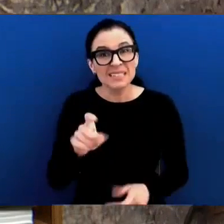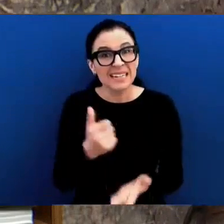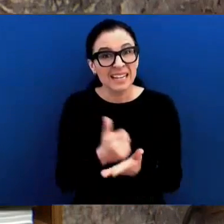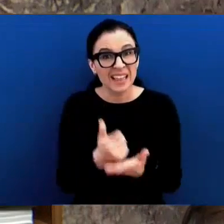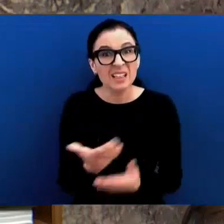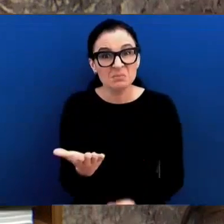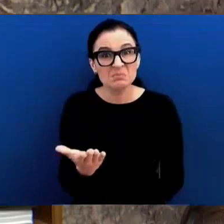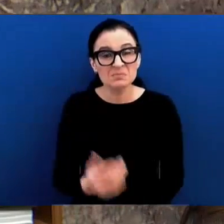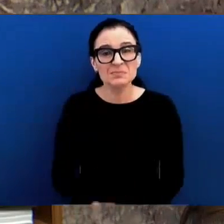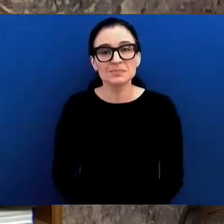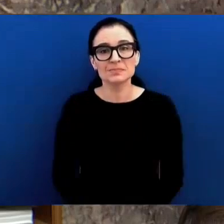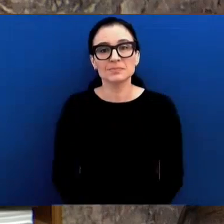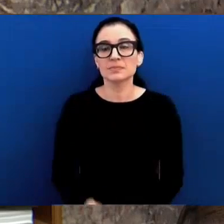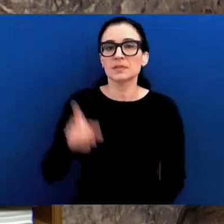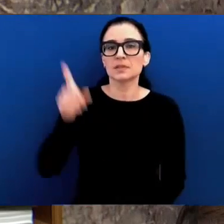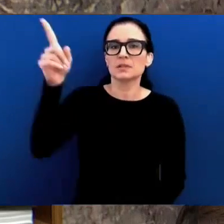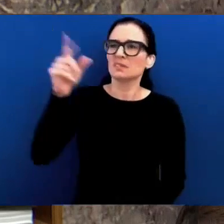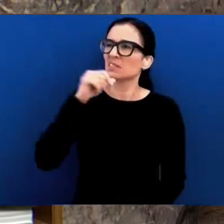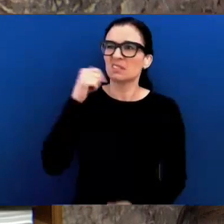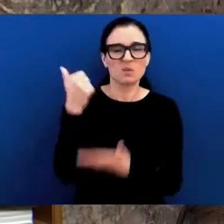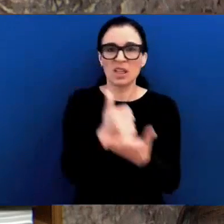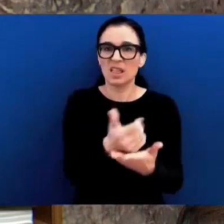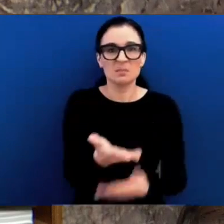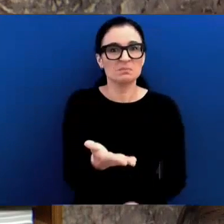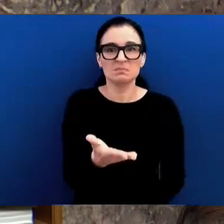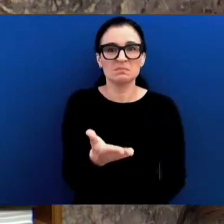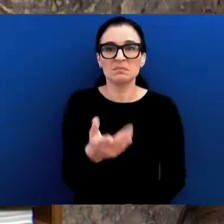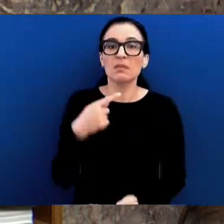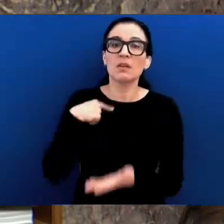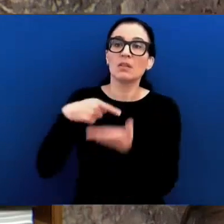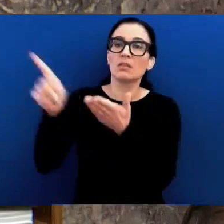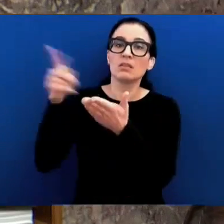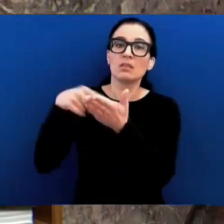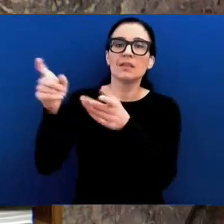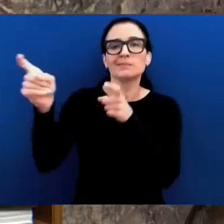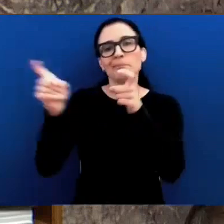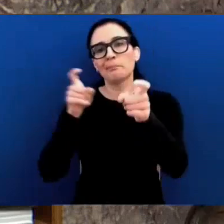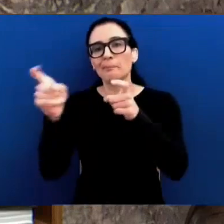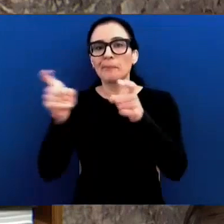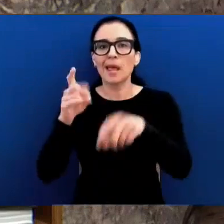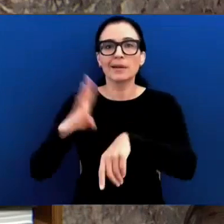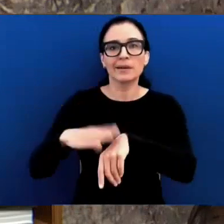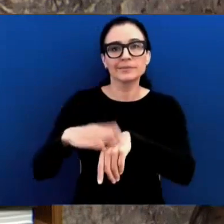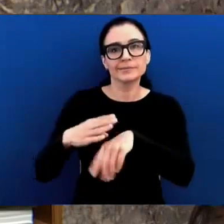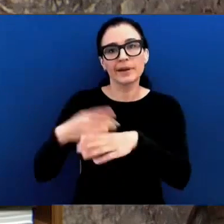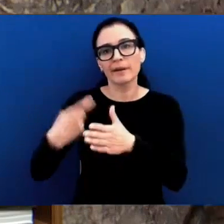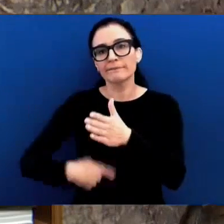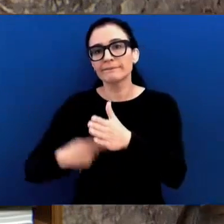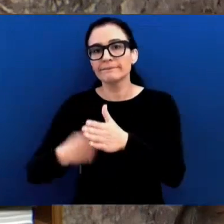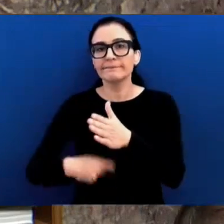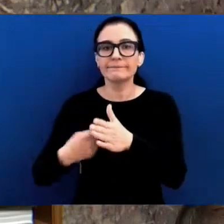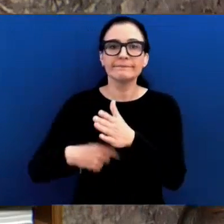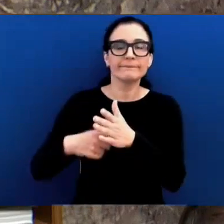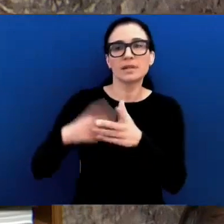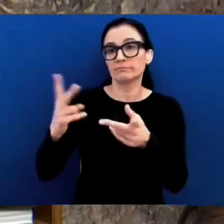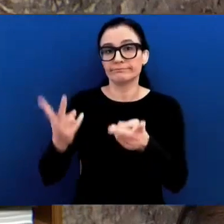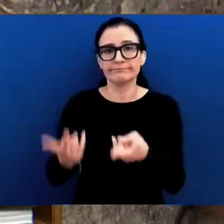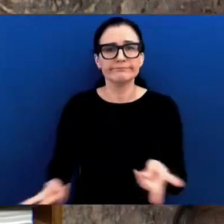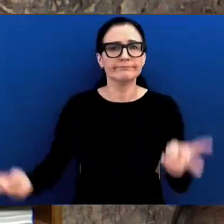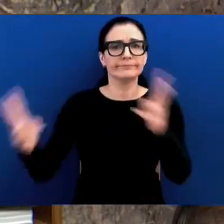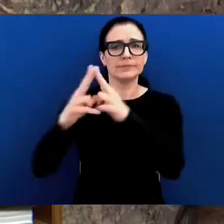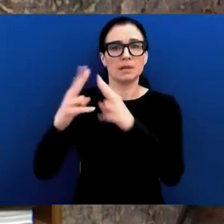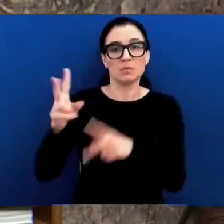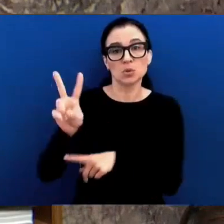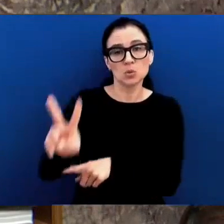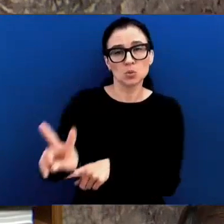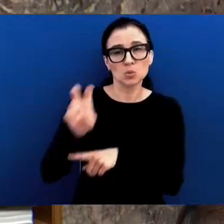payments to management consulting firms have more than doubled, reaching over $220 million last year alone.